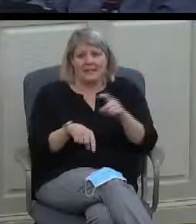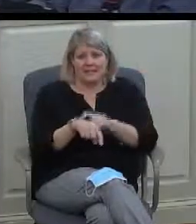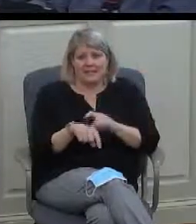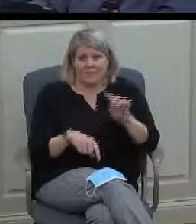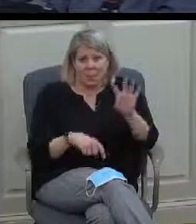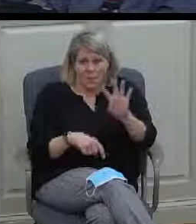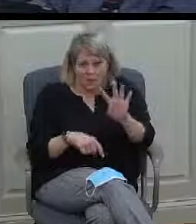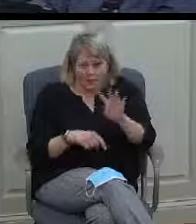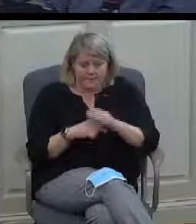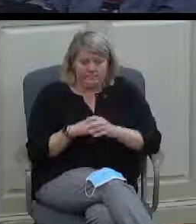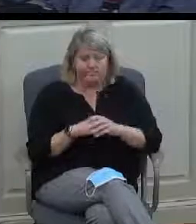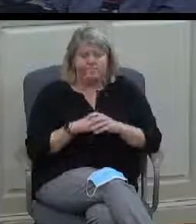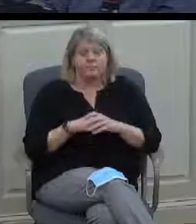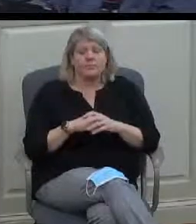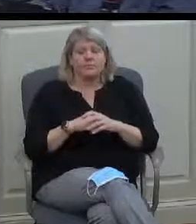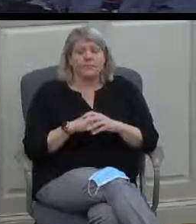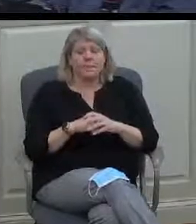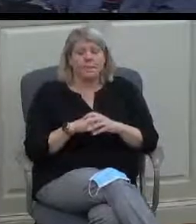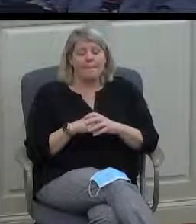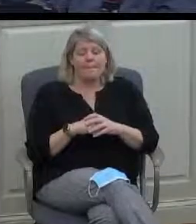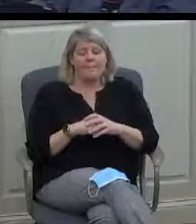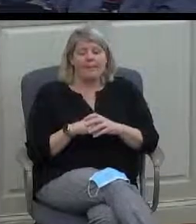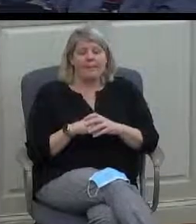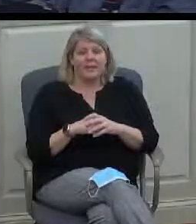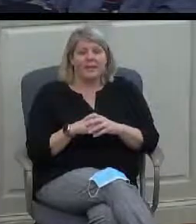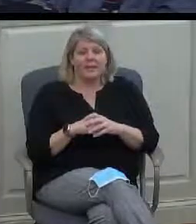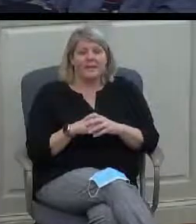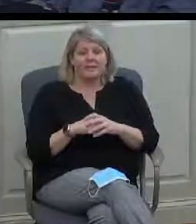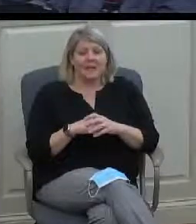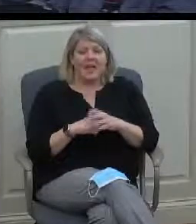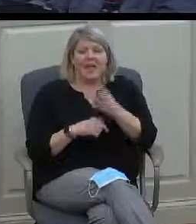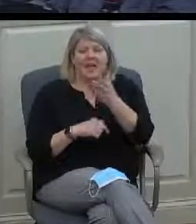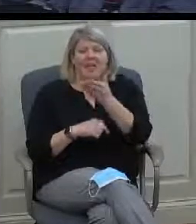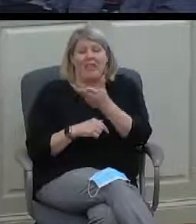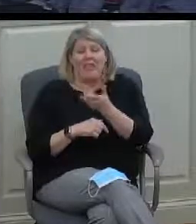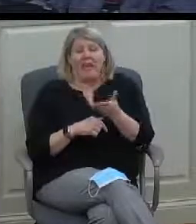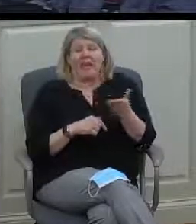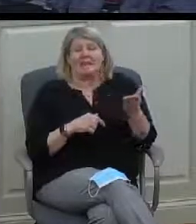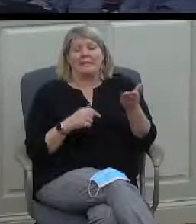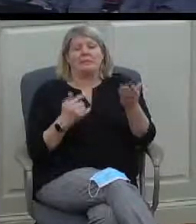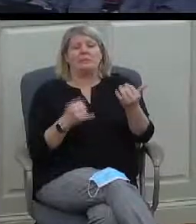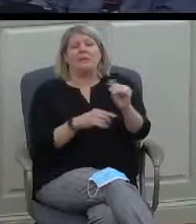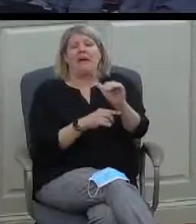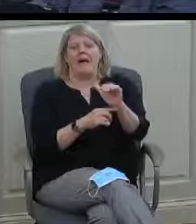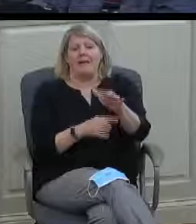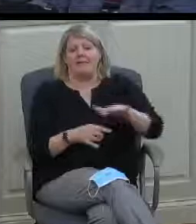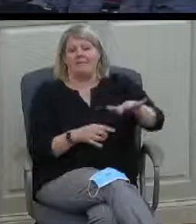so things are going to get interesting because we're all a little bit